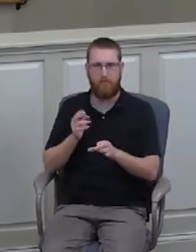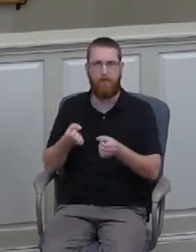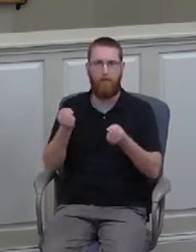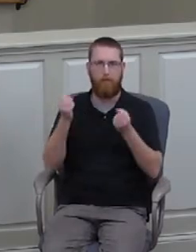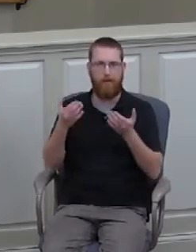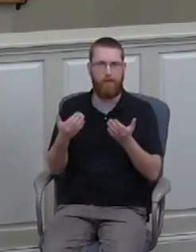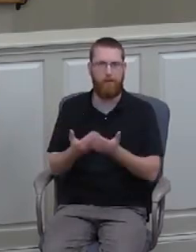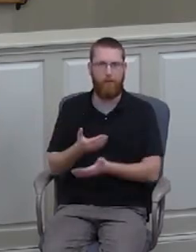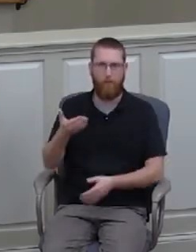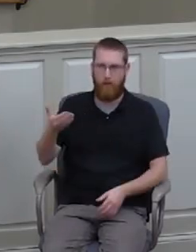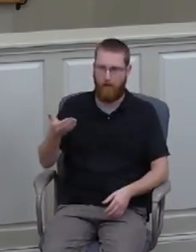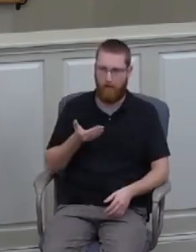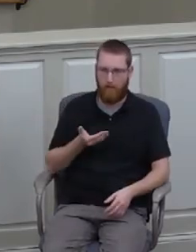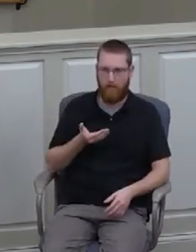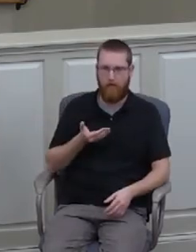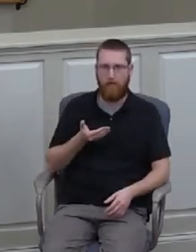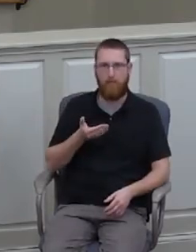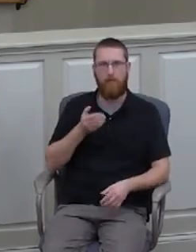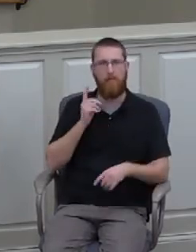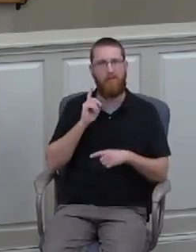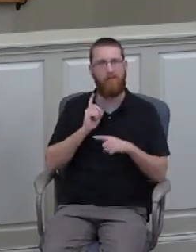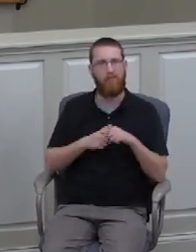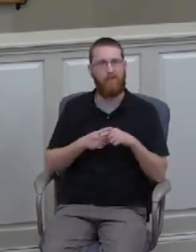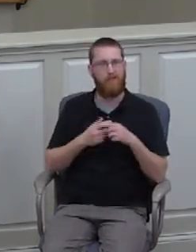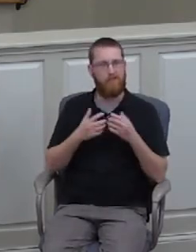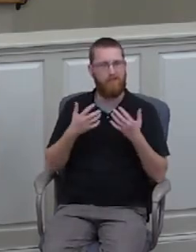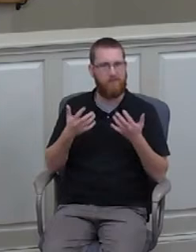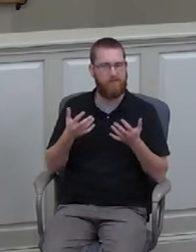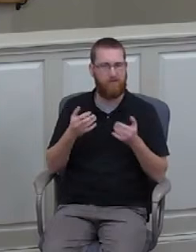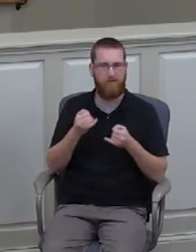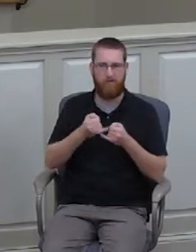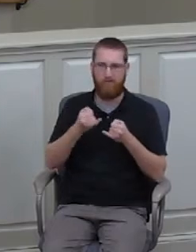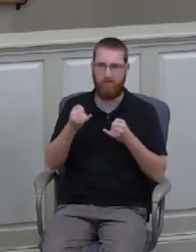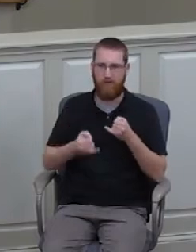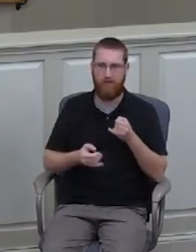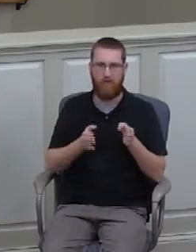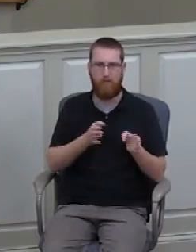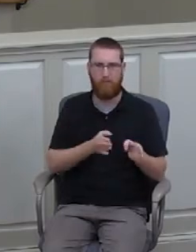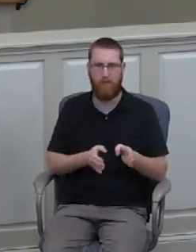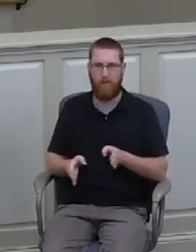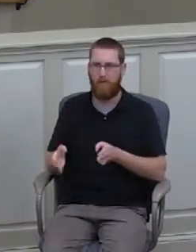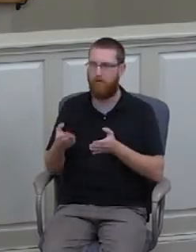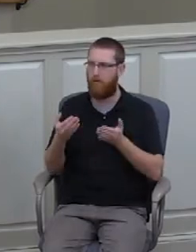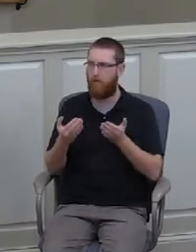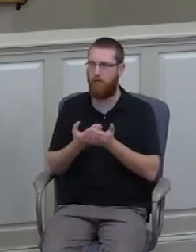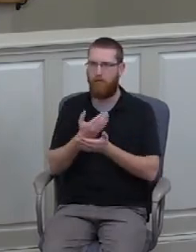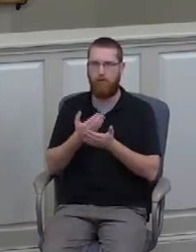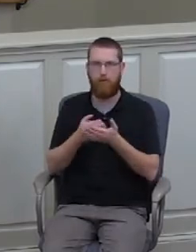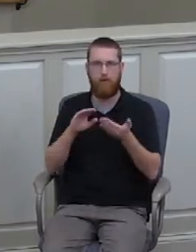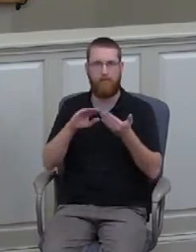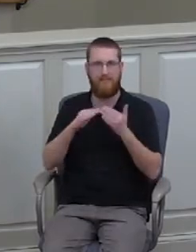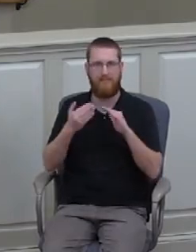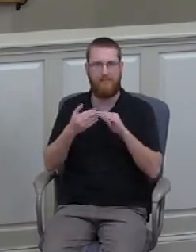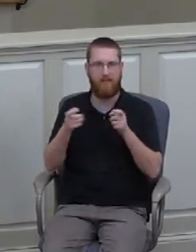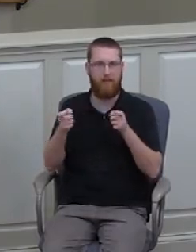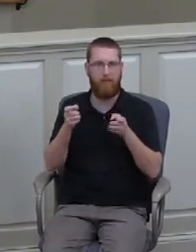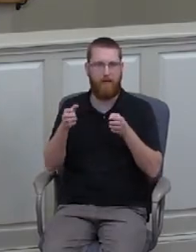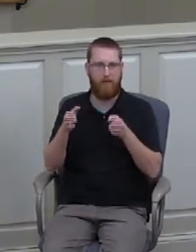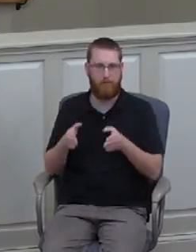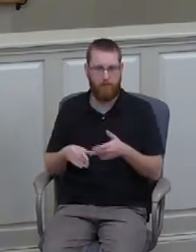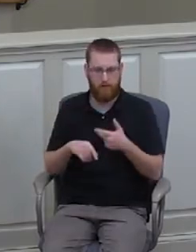of still trying to finalize plans for a new city manager.